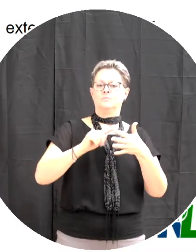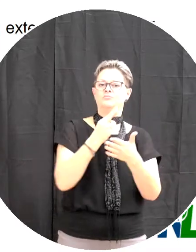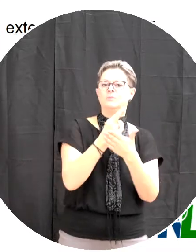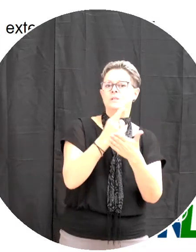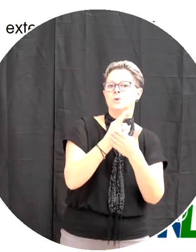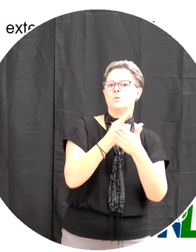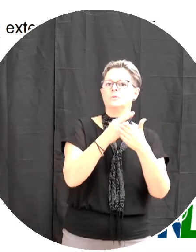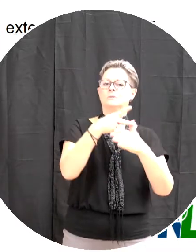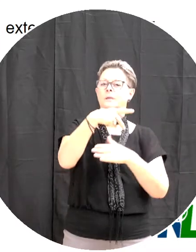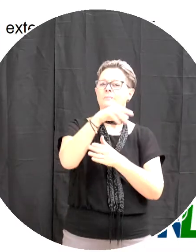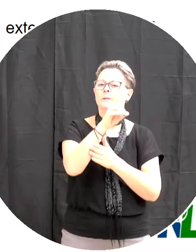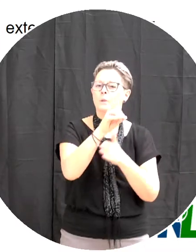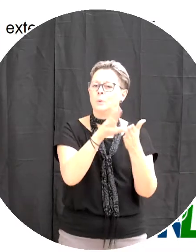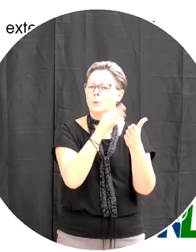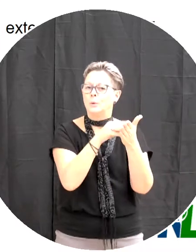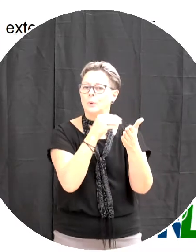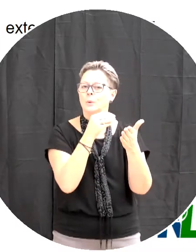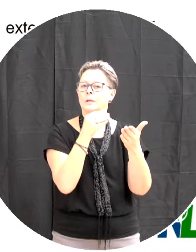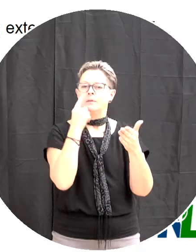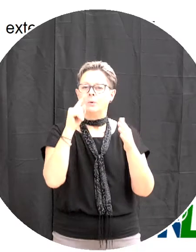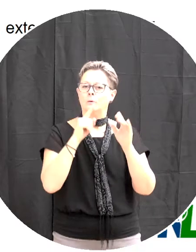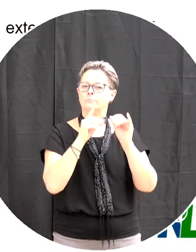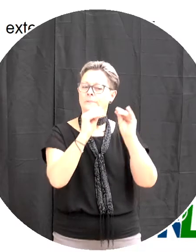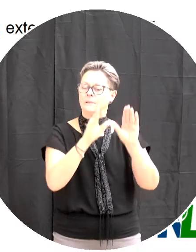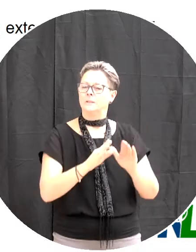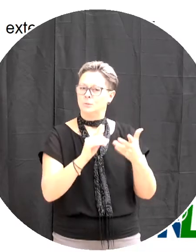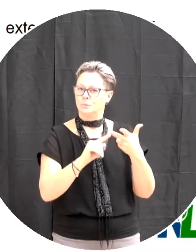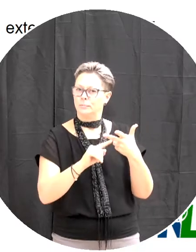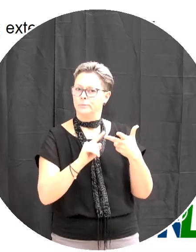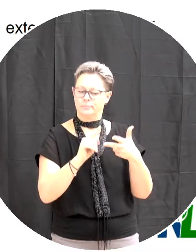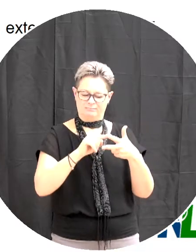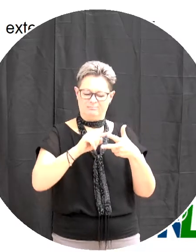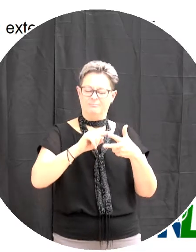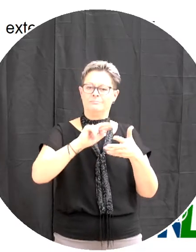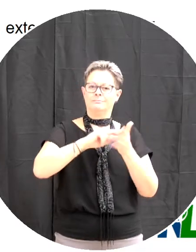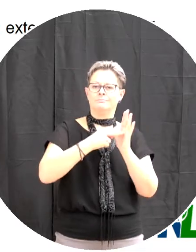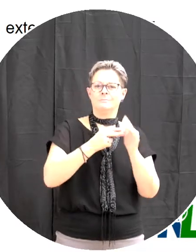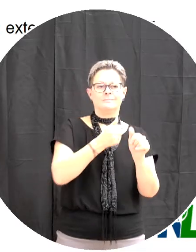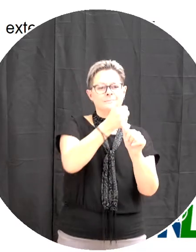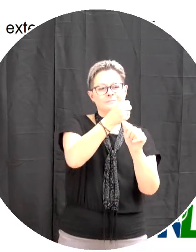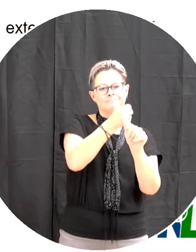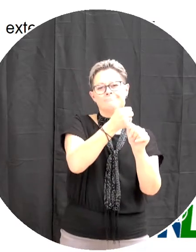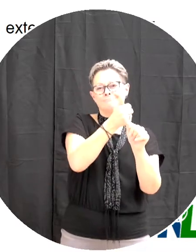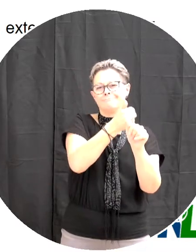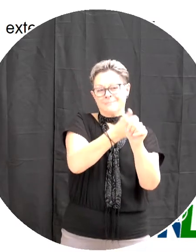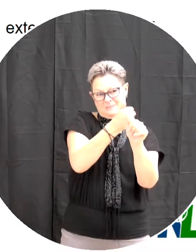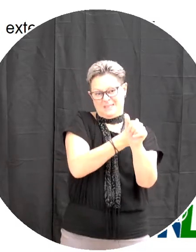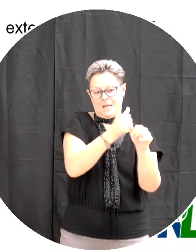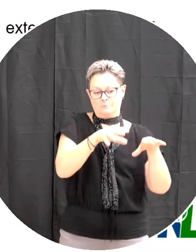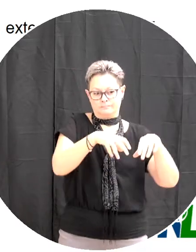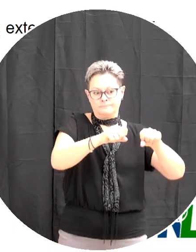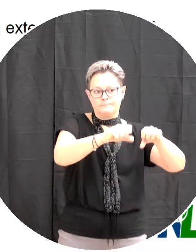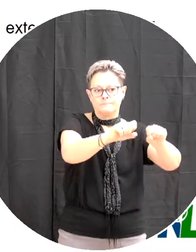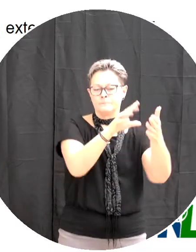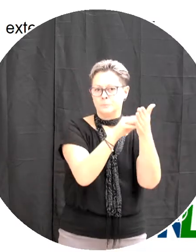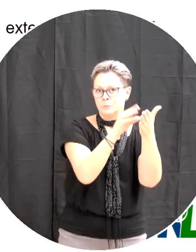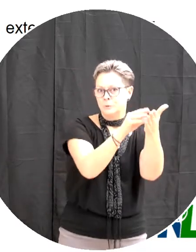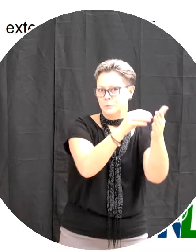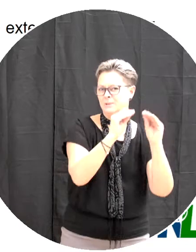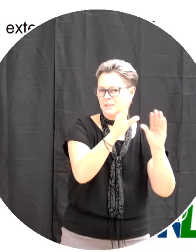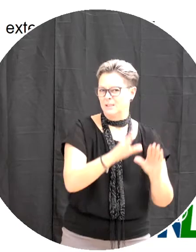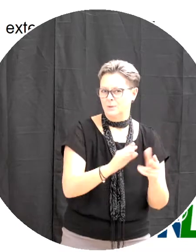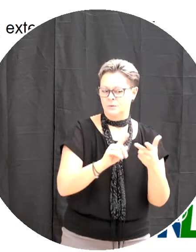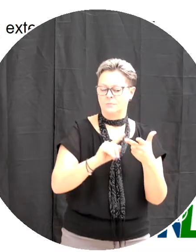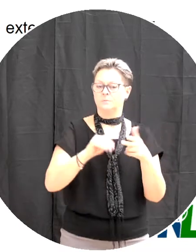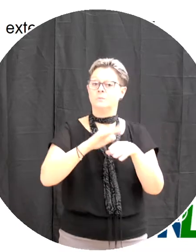educators, including a variety of areas such as self-directed learning for teachers. Online student